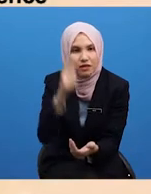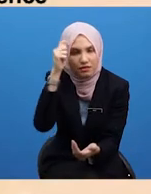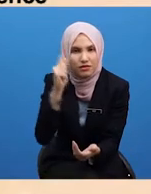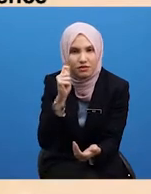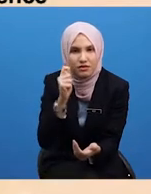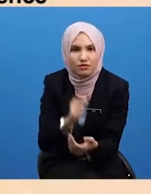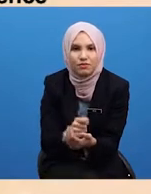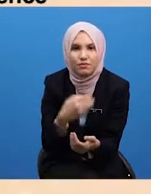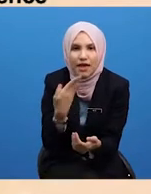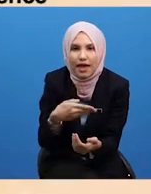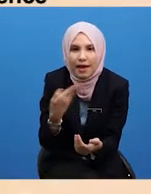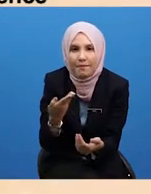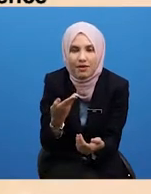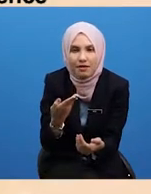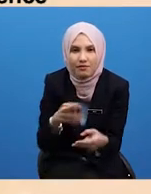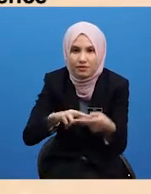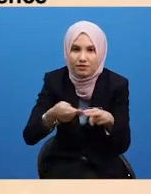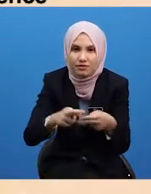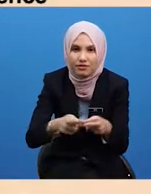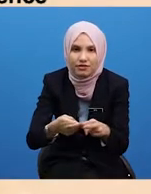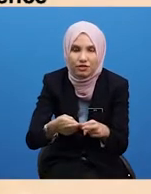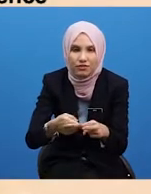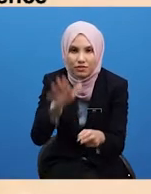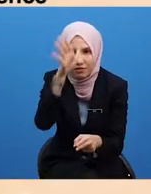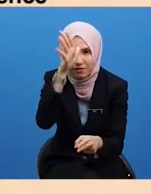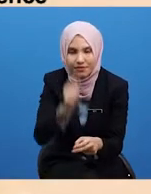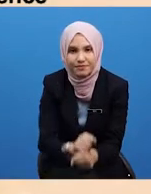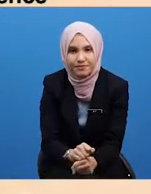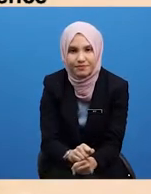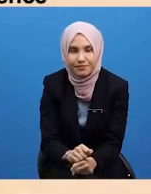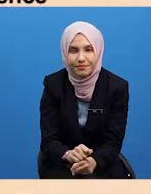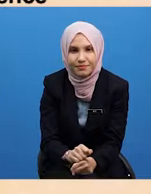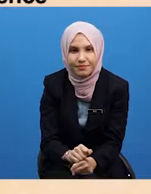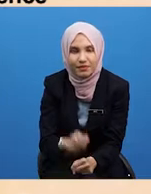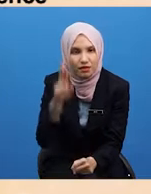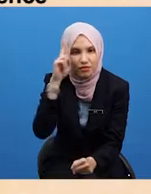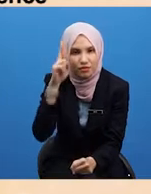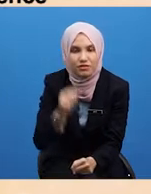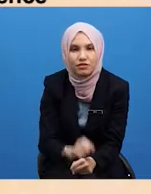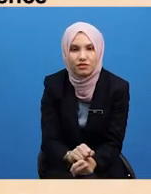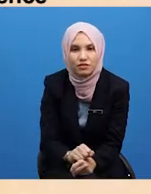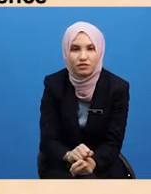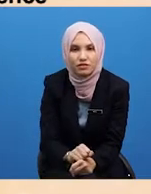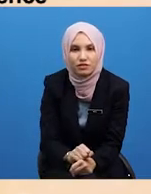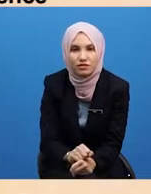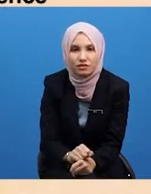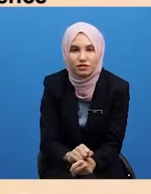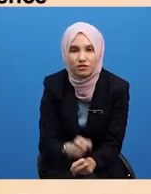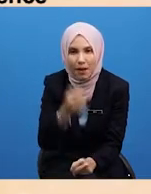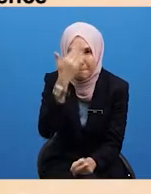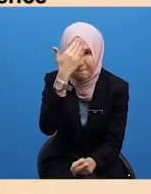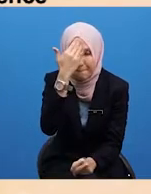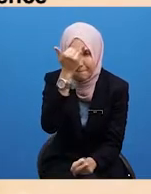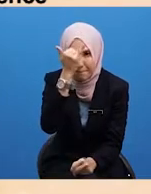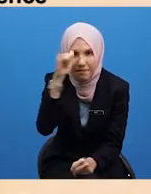he has a good relationship with his father. Richard will not be bullied in school too,